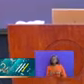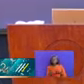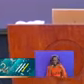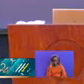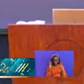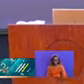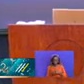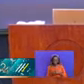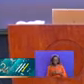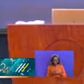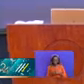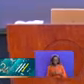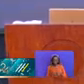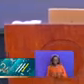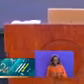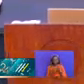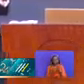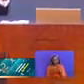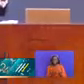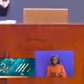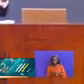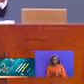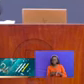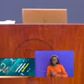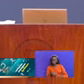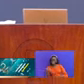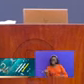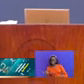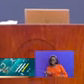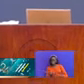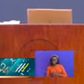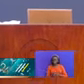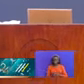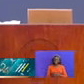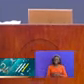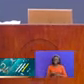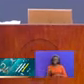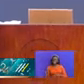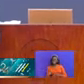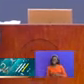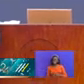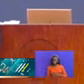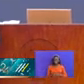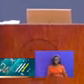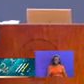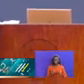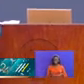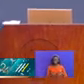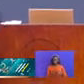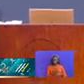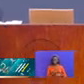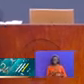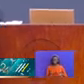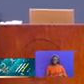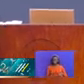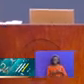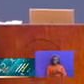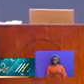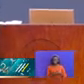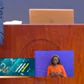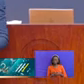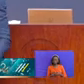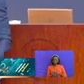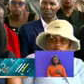Proverbs 2012 both the Seeing Eye and the hearing ear the Lord has given so we will raise a